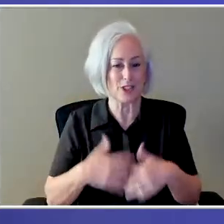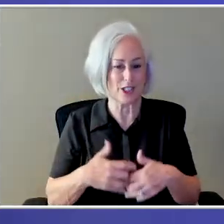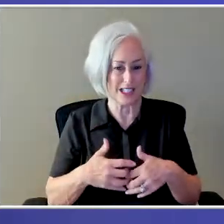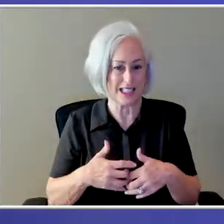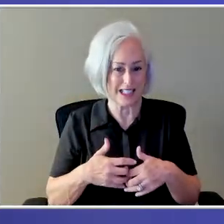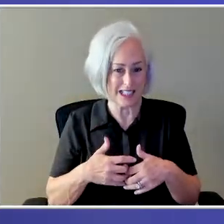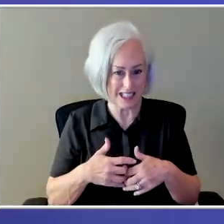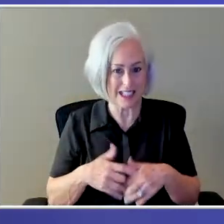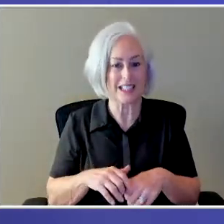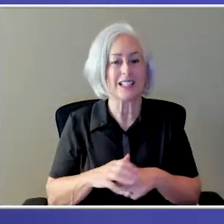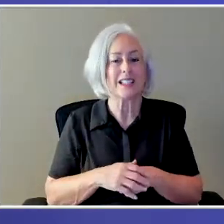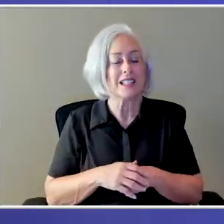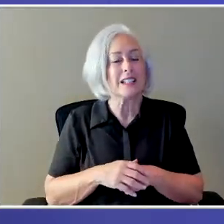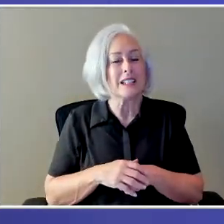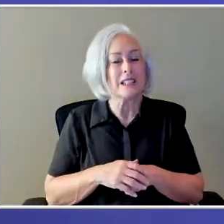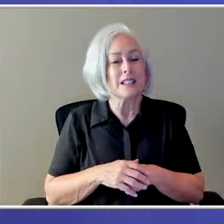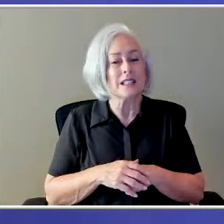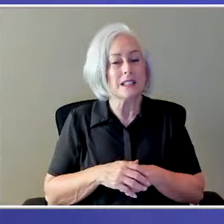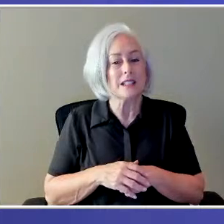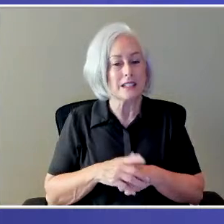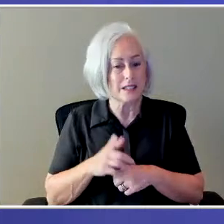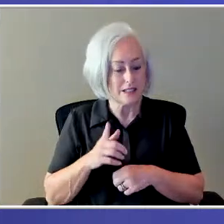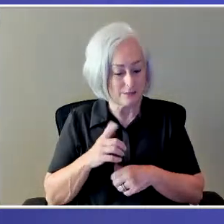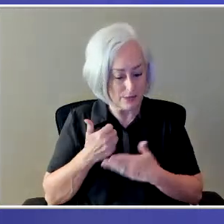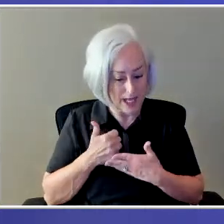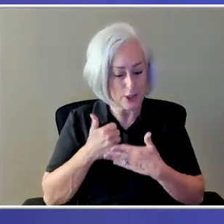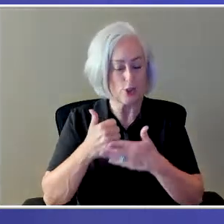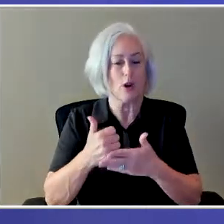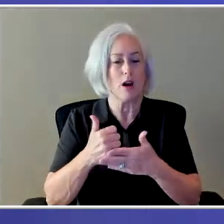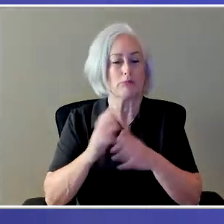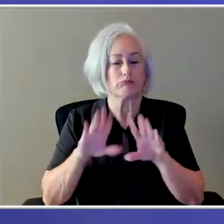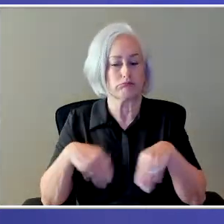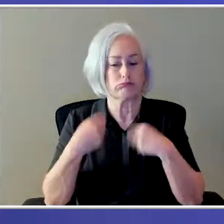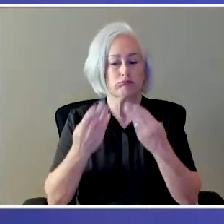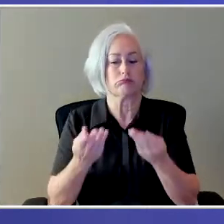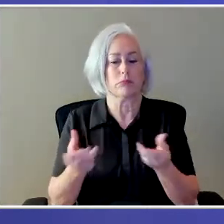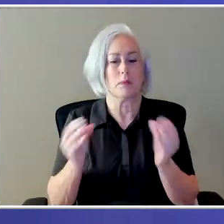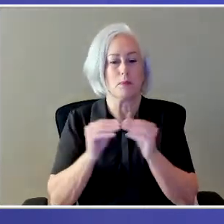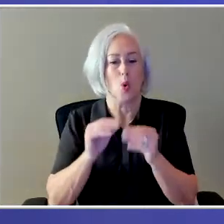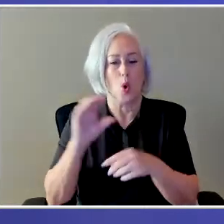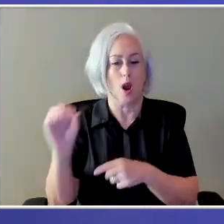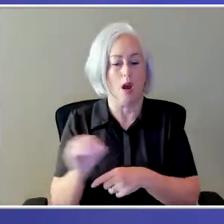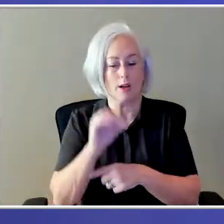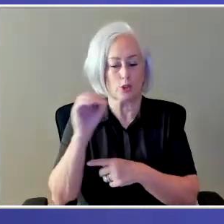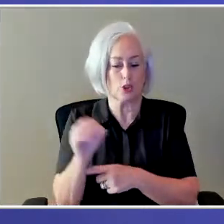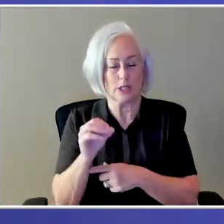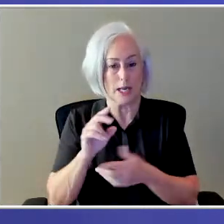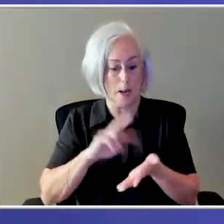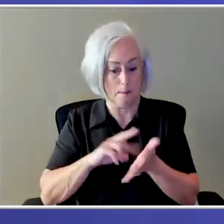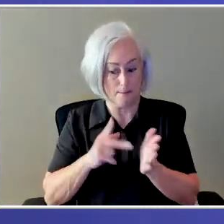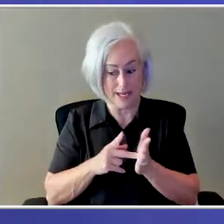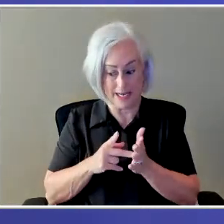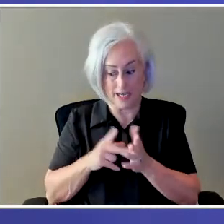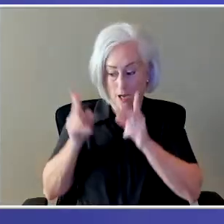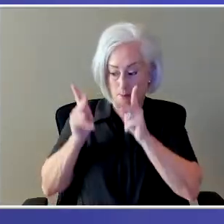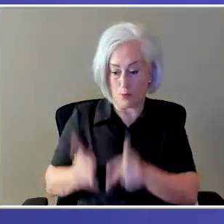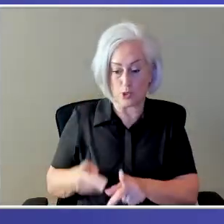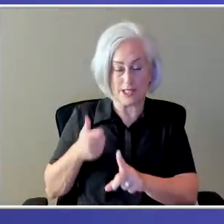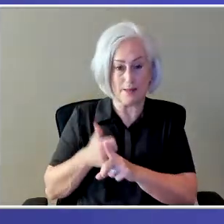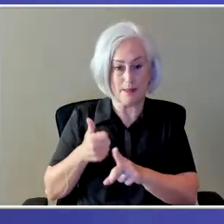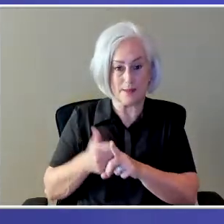bit to help better oxygenate. And that's just where we take a patient who is on the ventilator and place them face